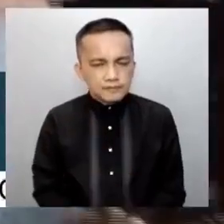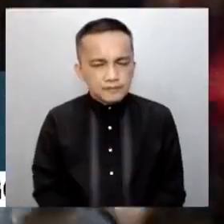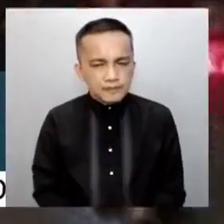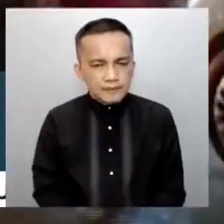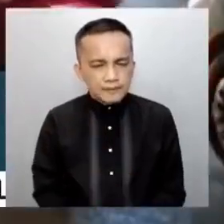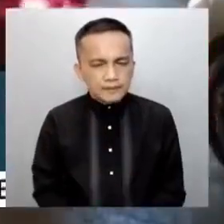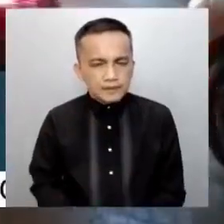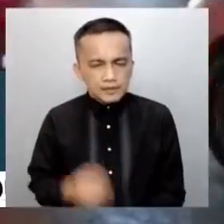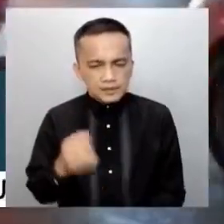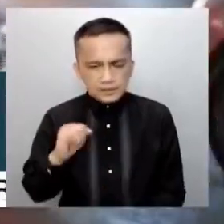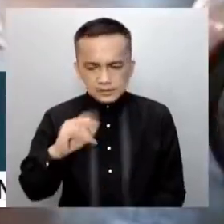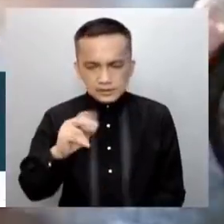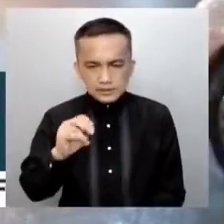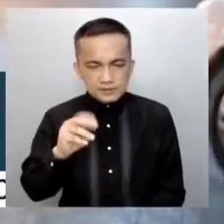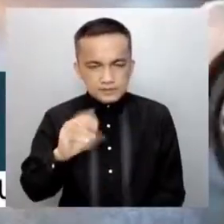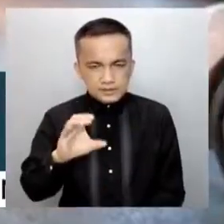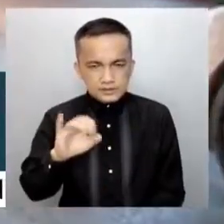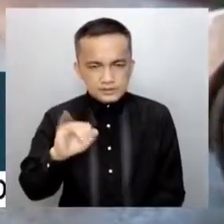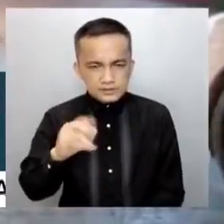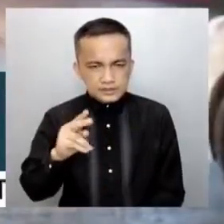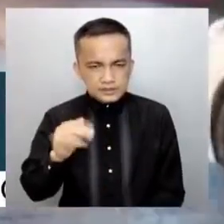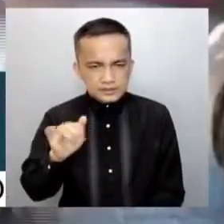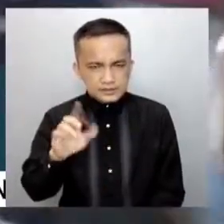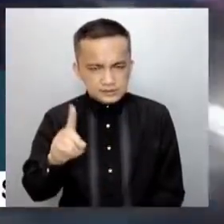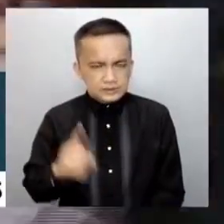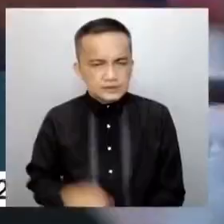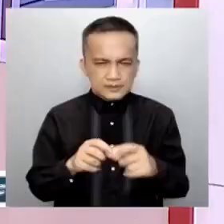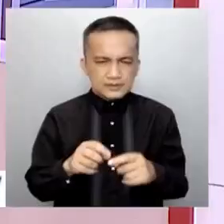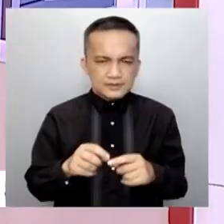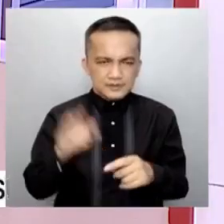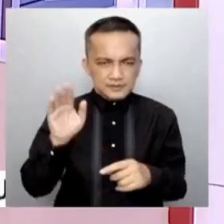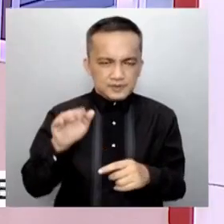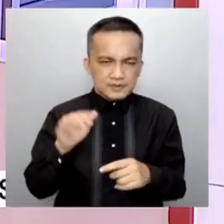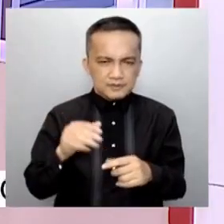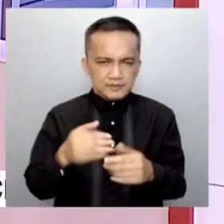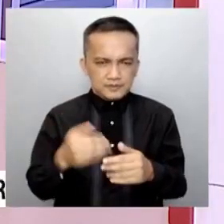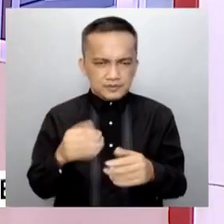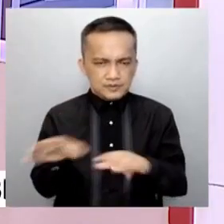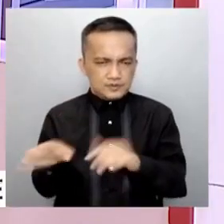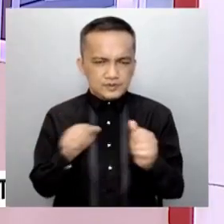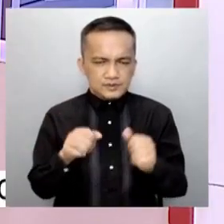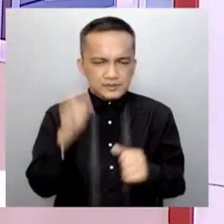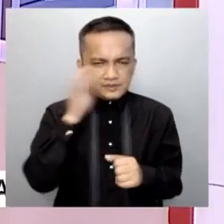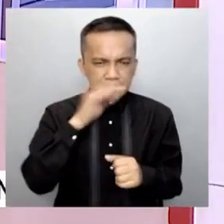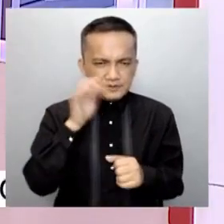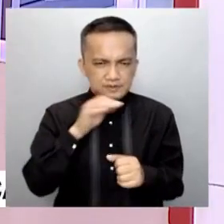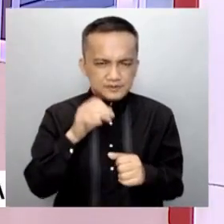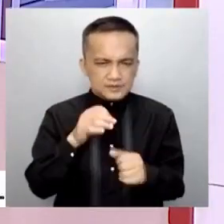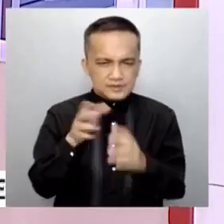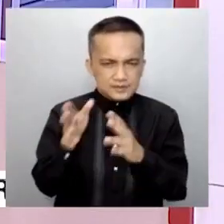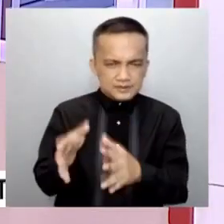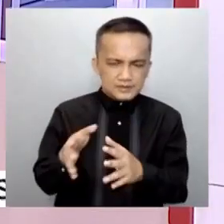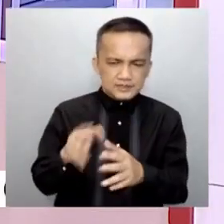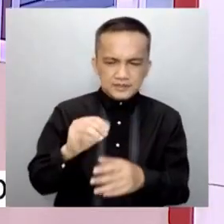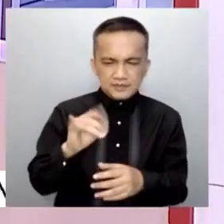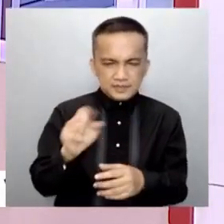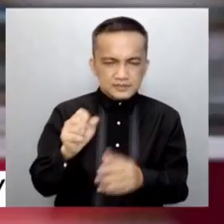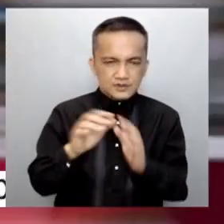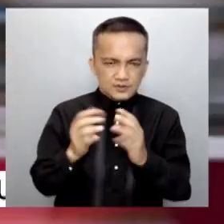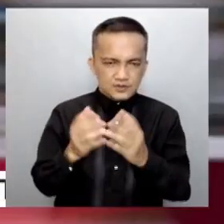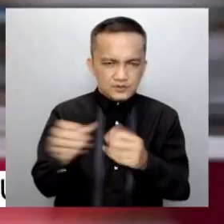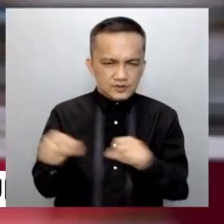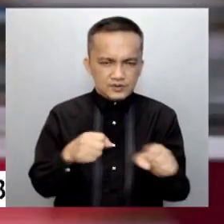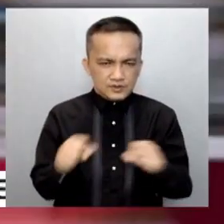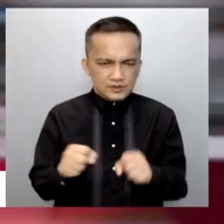Islamic Jihad, have hundreds of armed fighters. Filipinos leaving their marks in the world of sports. Star vaulter